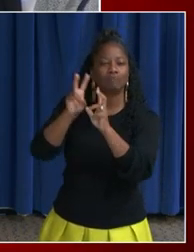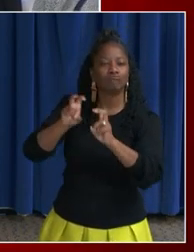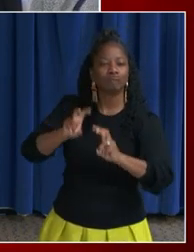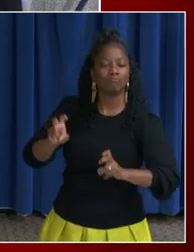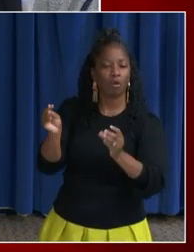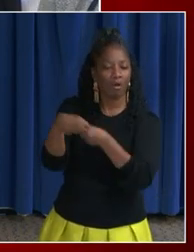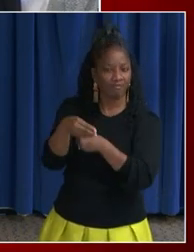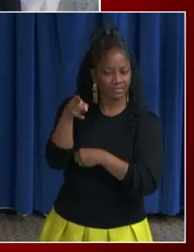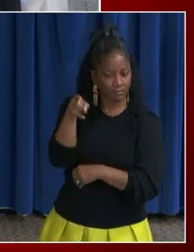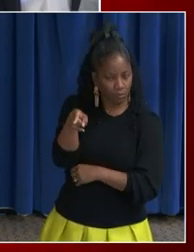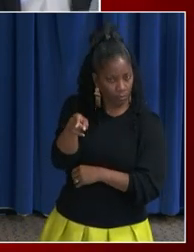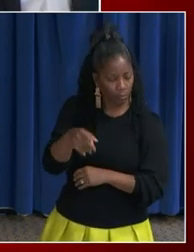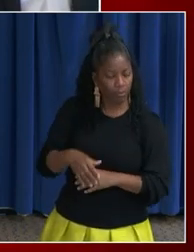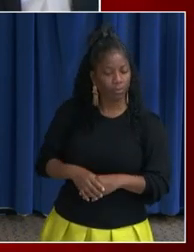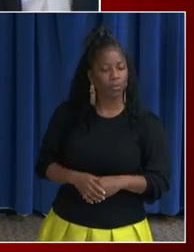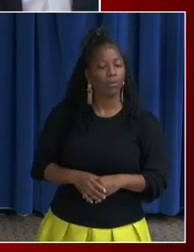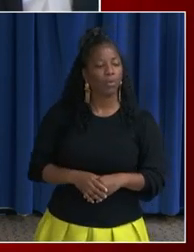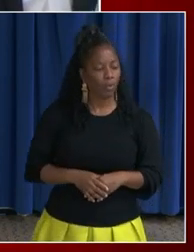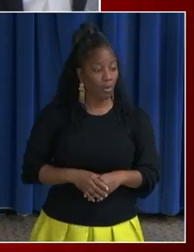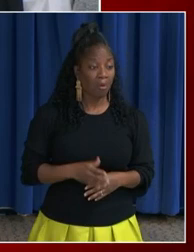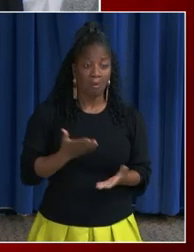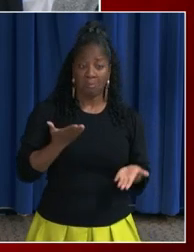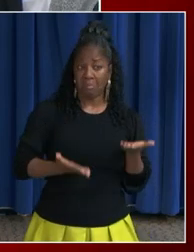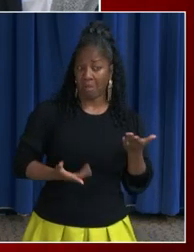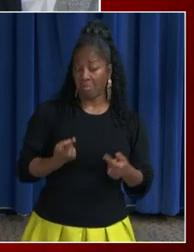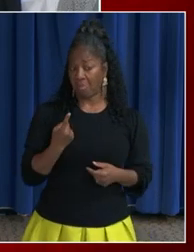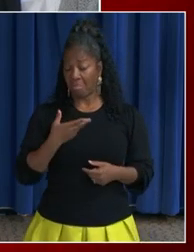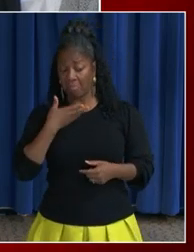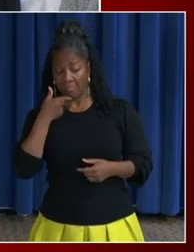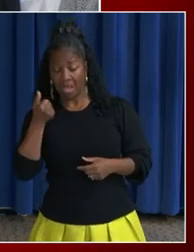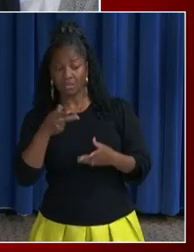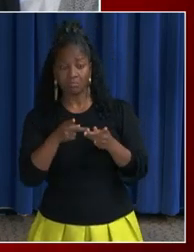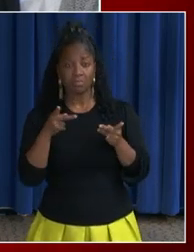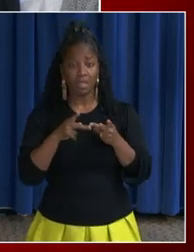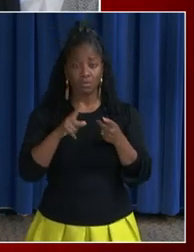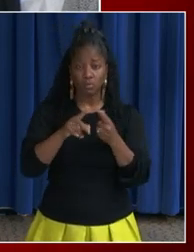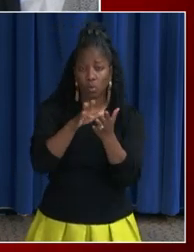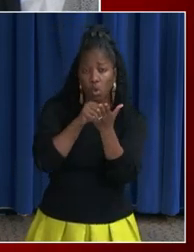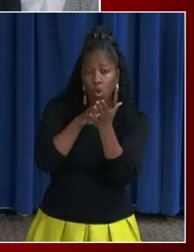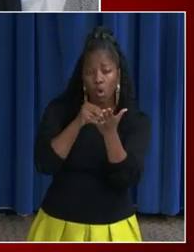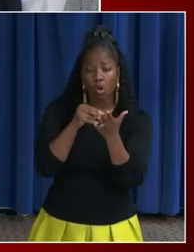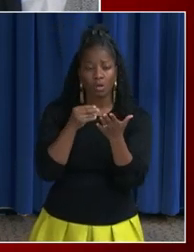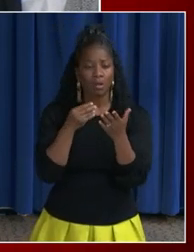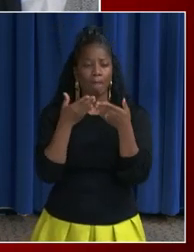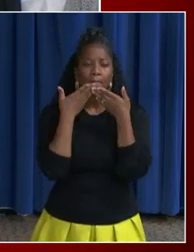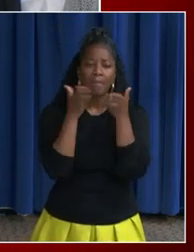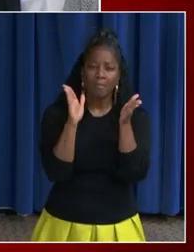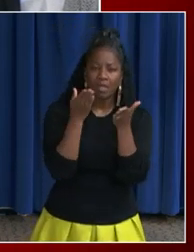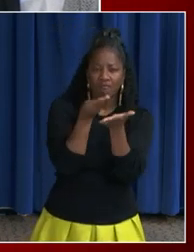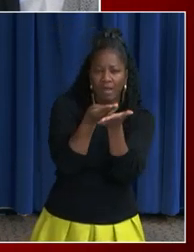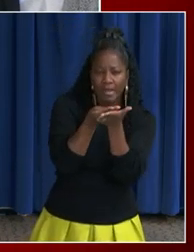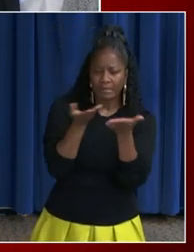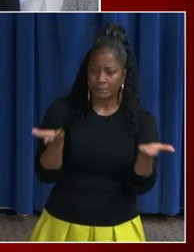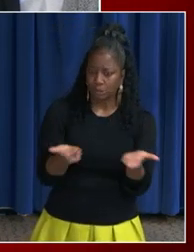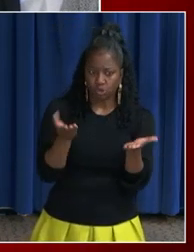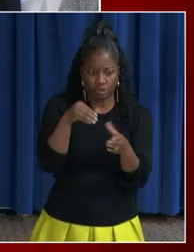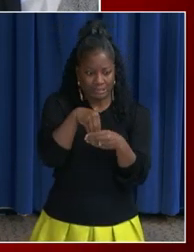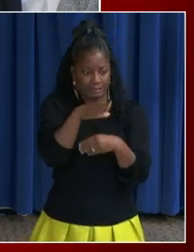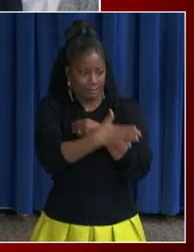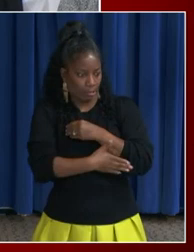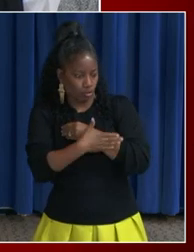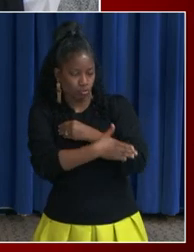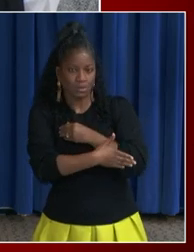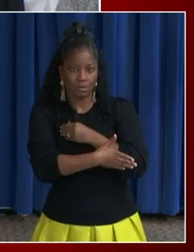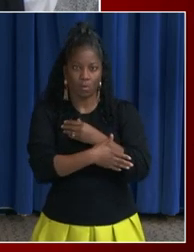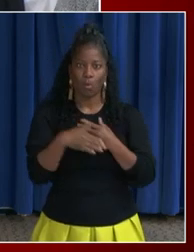Office. Probably one of the best places to learn public finance in the country. And so I